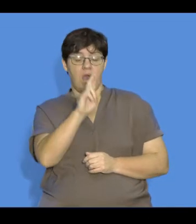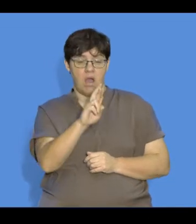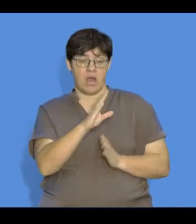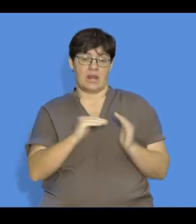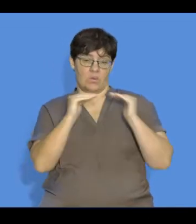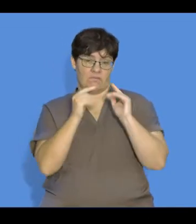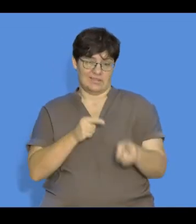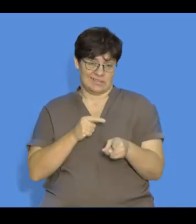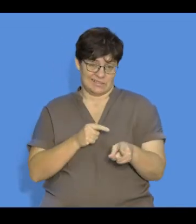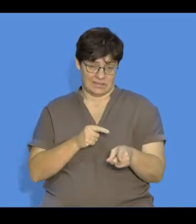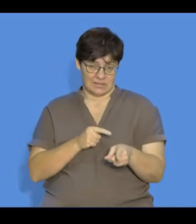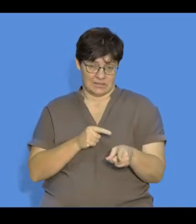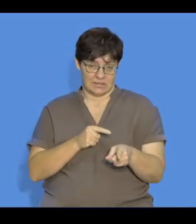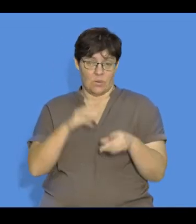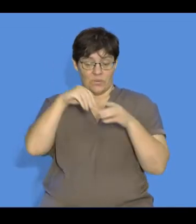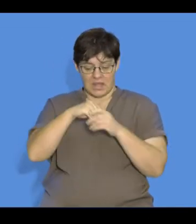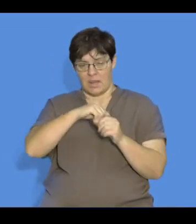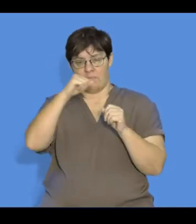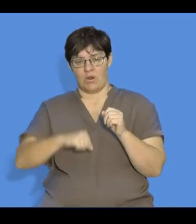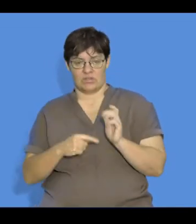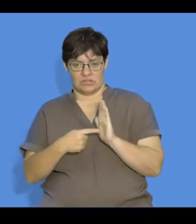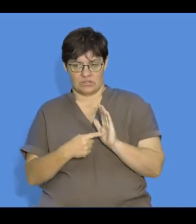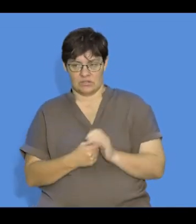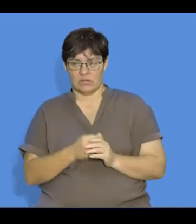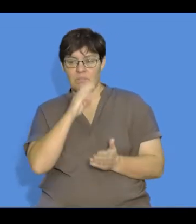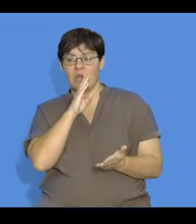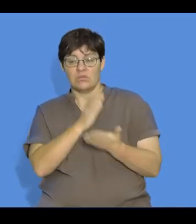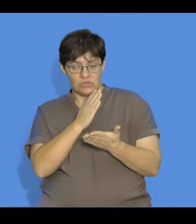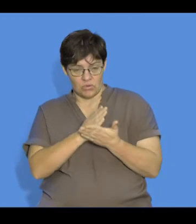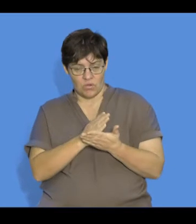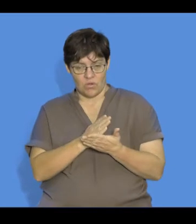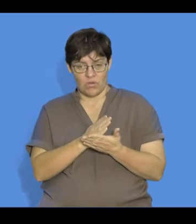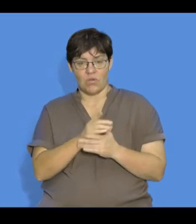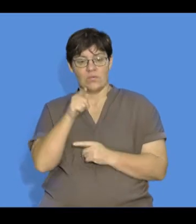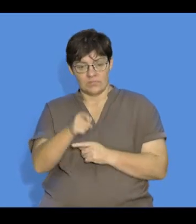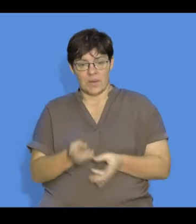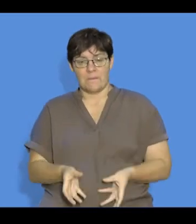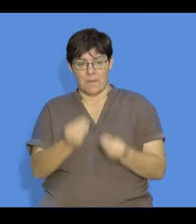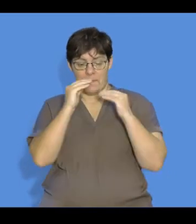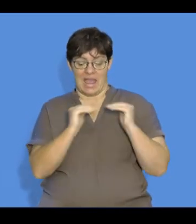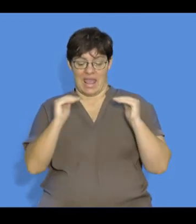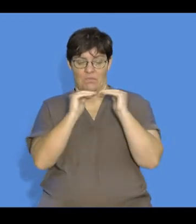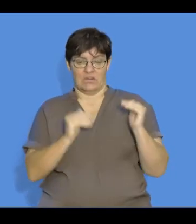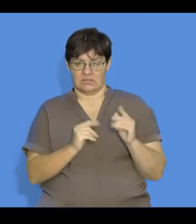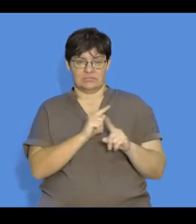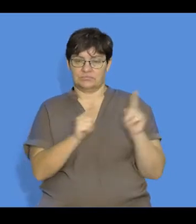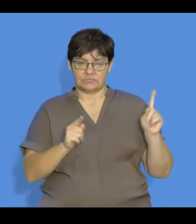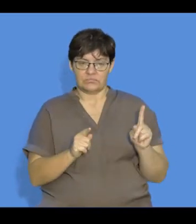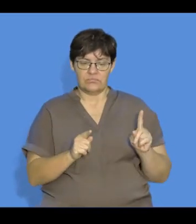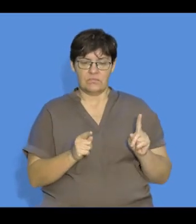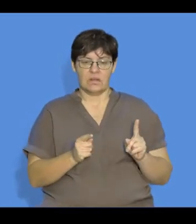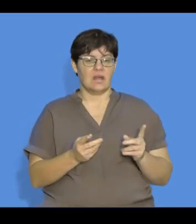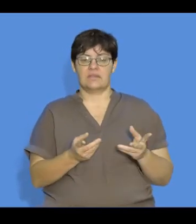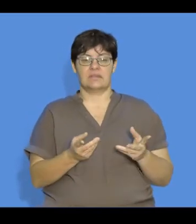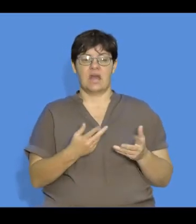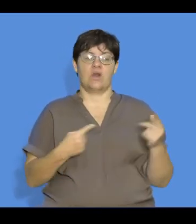in calculating the equivalent resistance in a branch circuit. So make sure that you actually get the equivalent